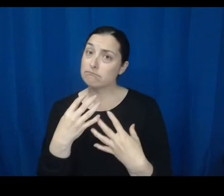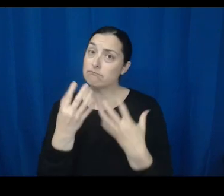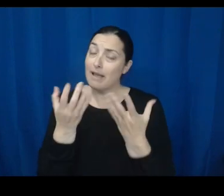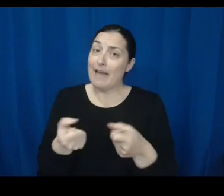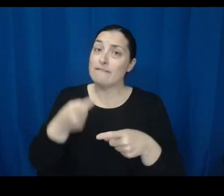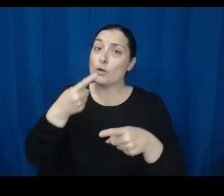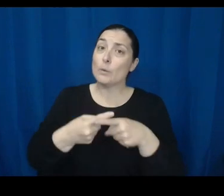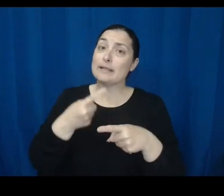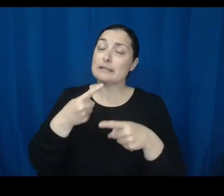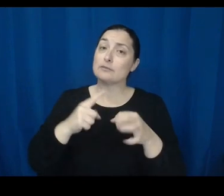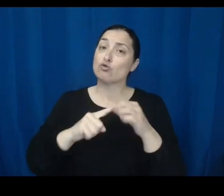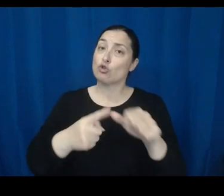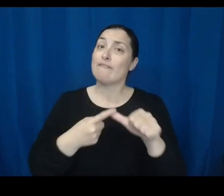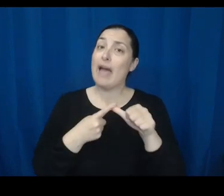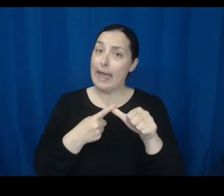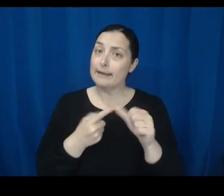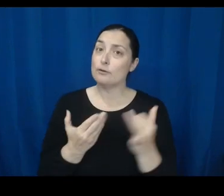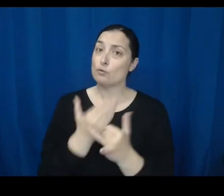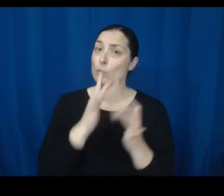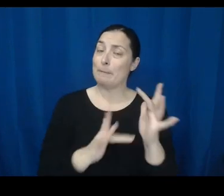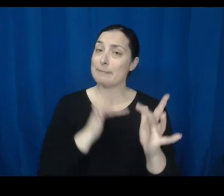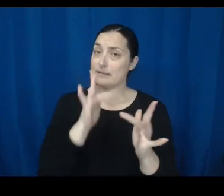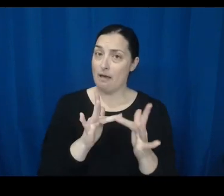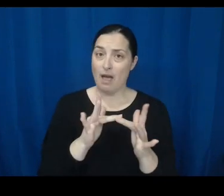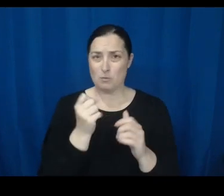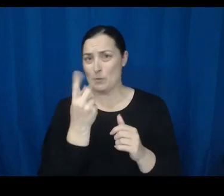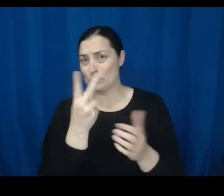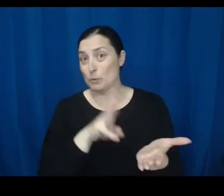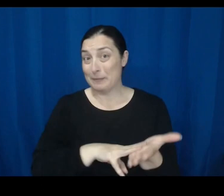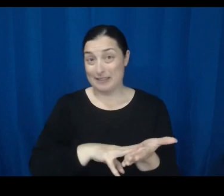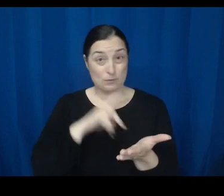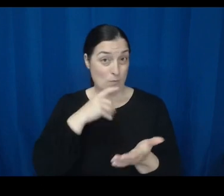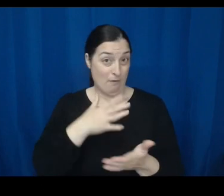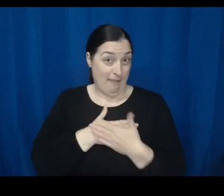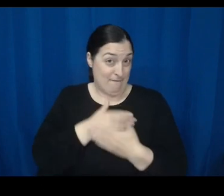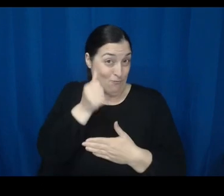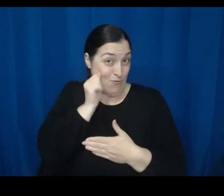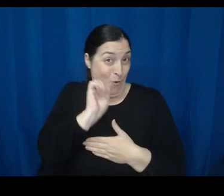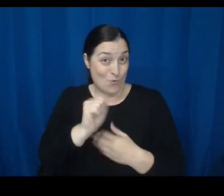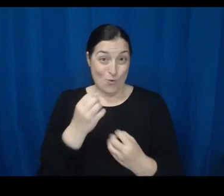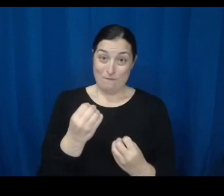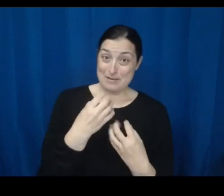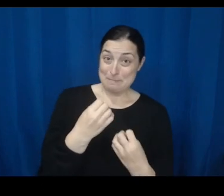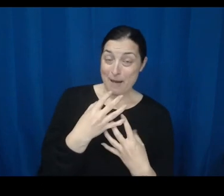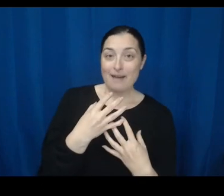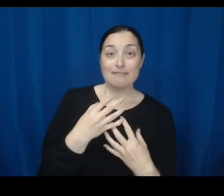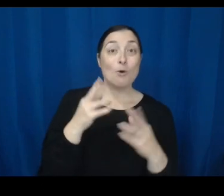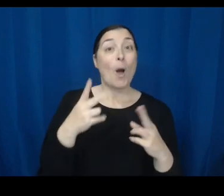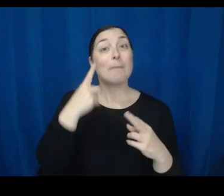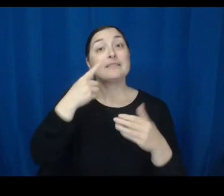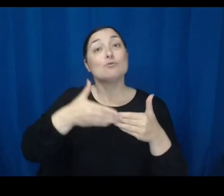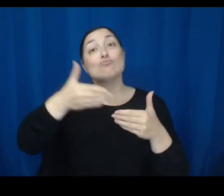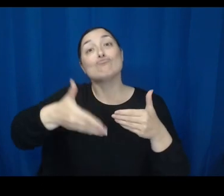survey on our webpage. It'll only take a couple of minutes. So we'd love to hear your thoughts and hopefully see you at another public